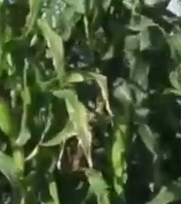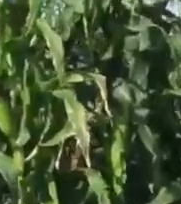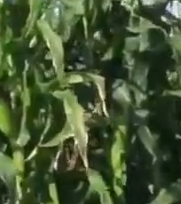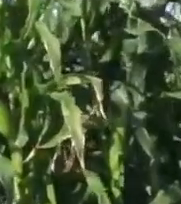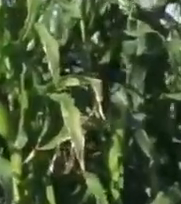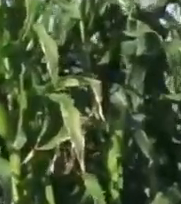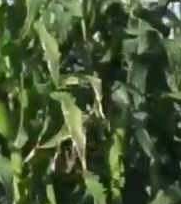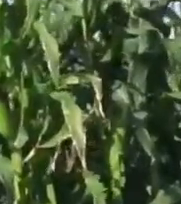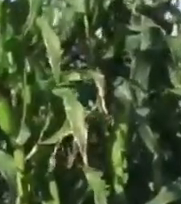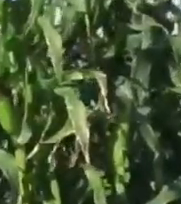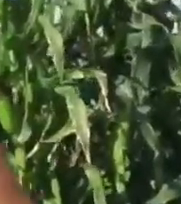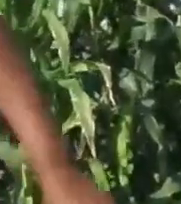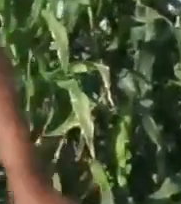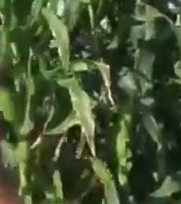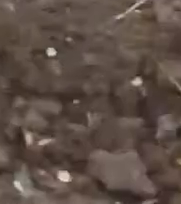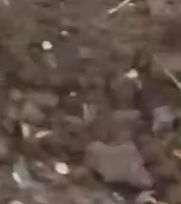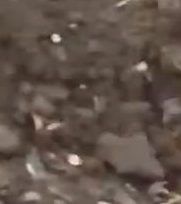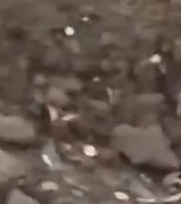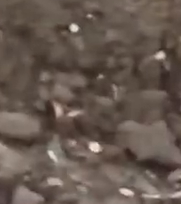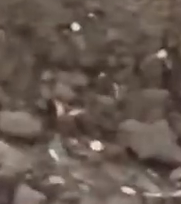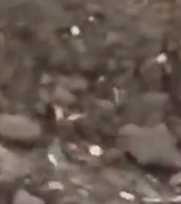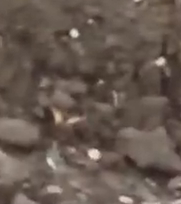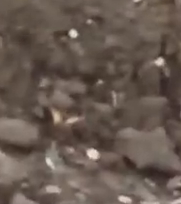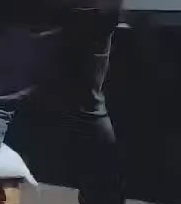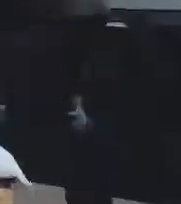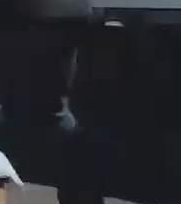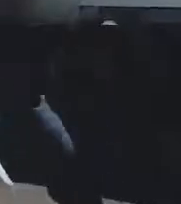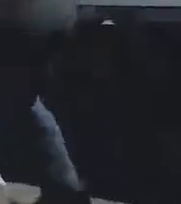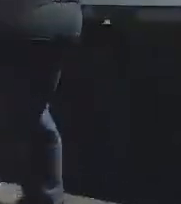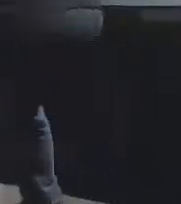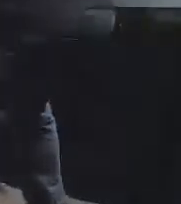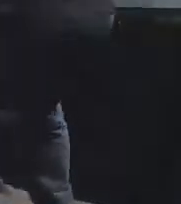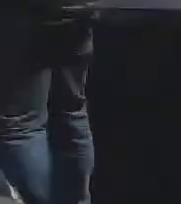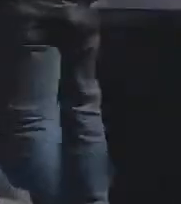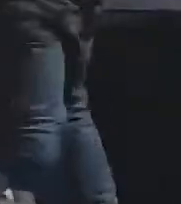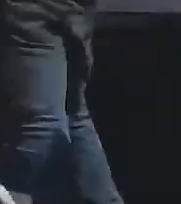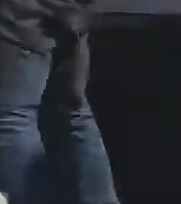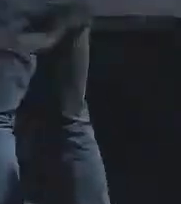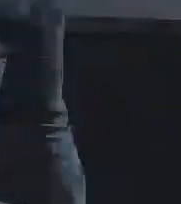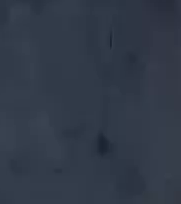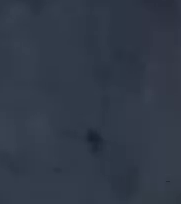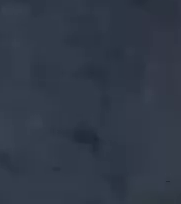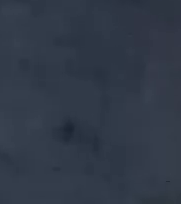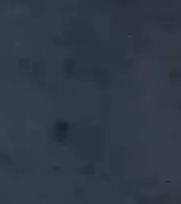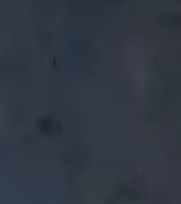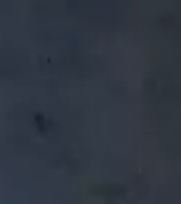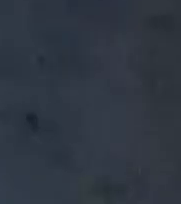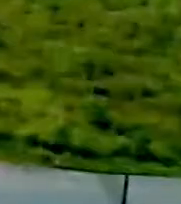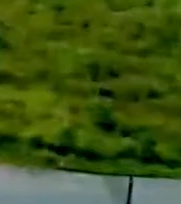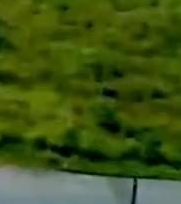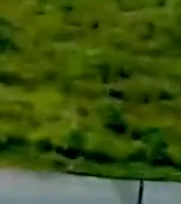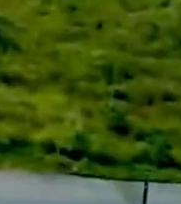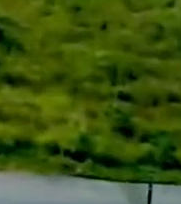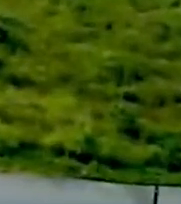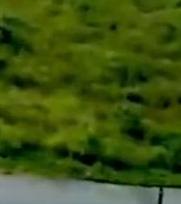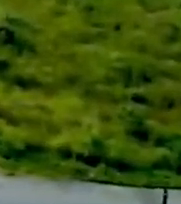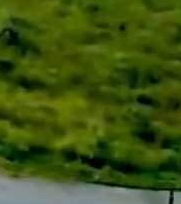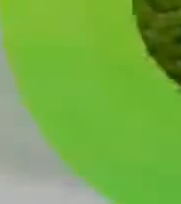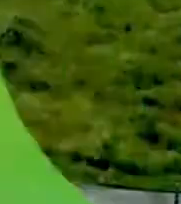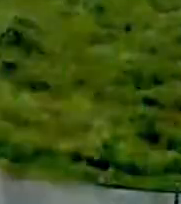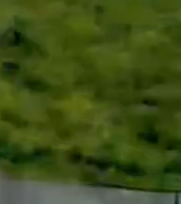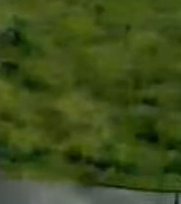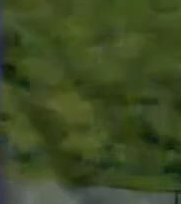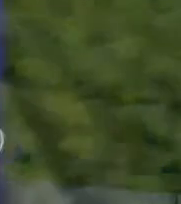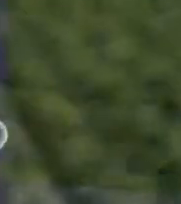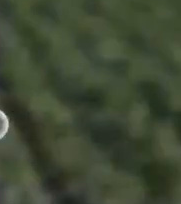Understanding the difference between soil and crop-specific fertilizers, therein lies strength for Kynoplast blended fertilizers. More